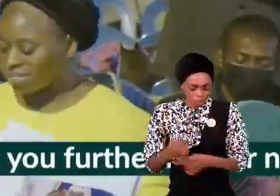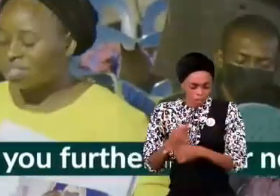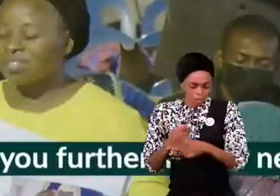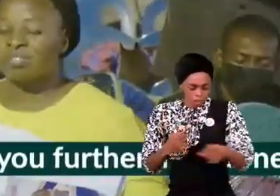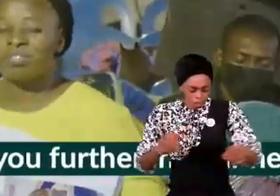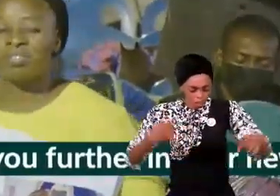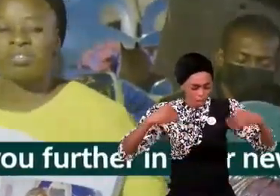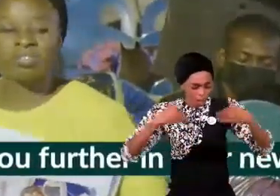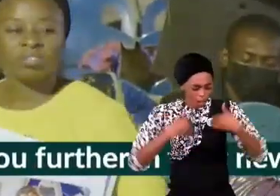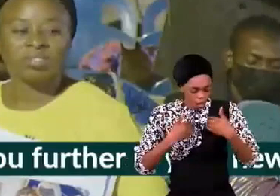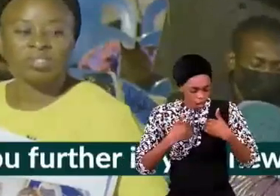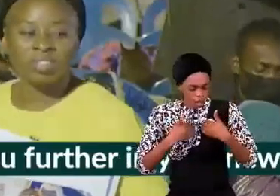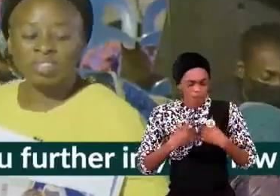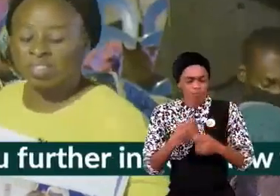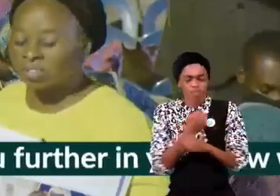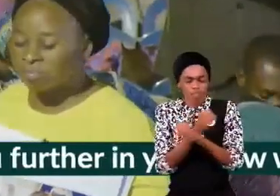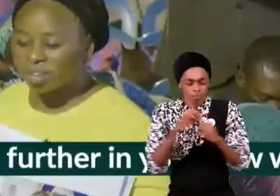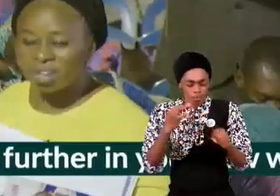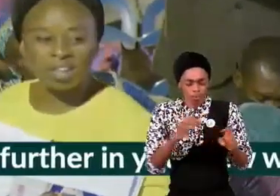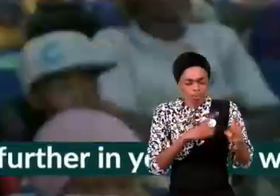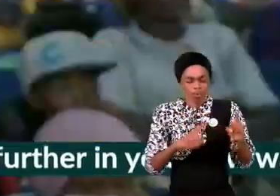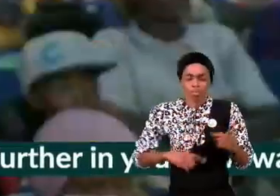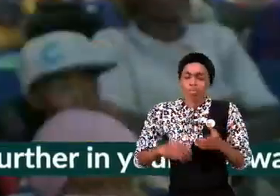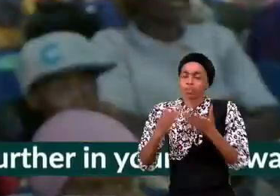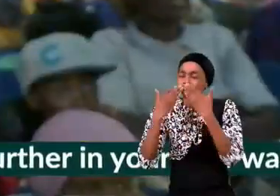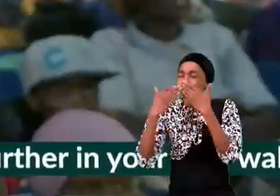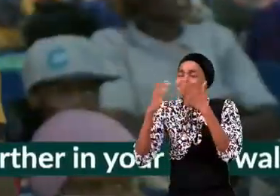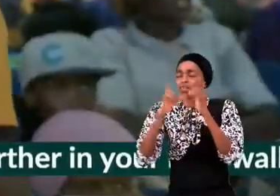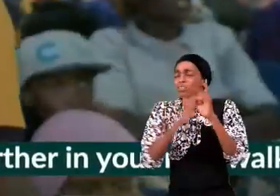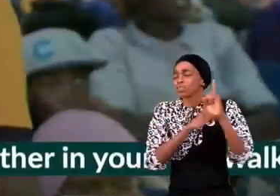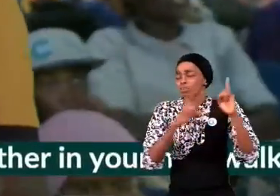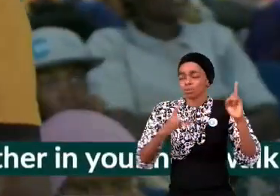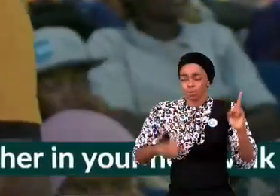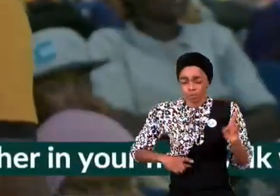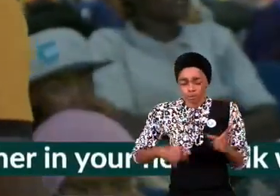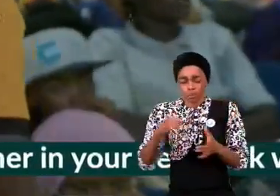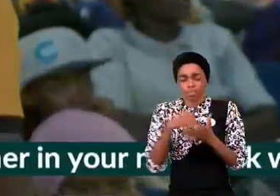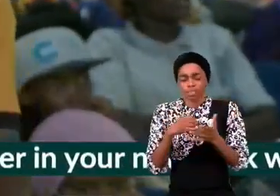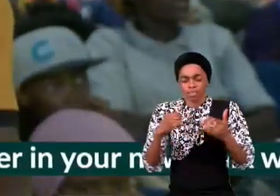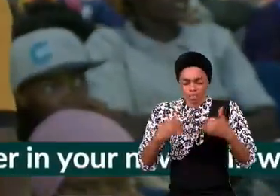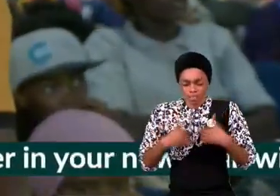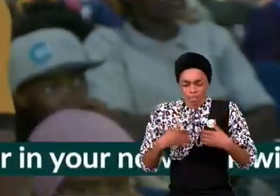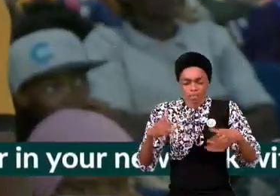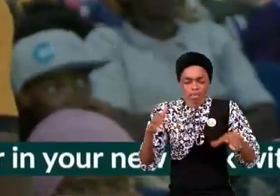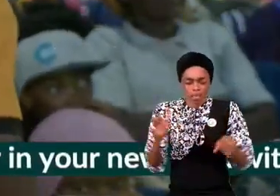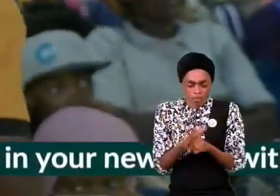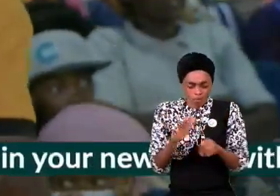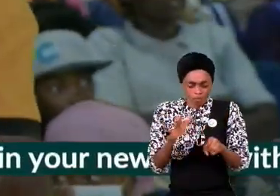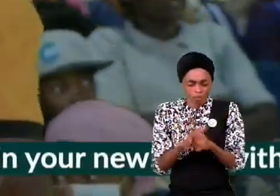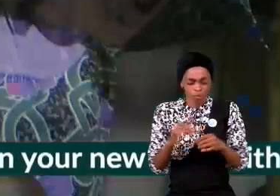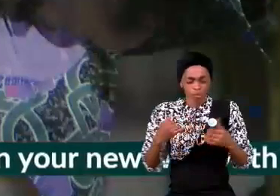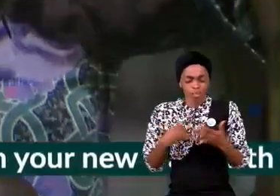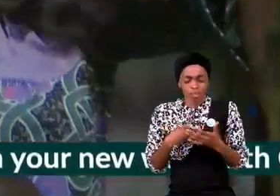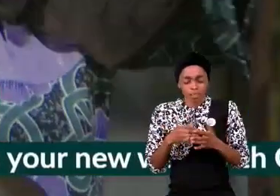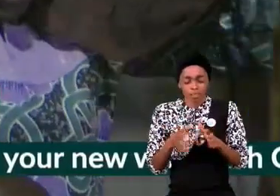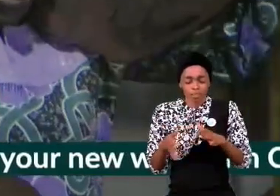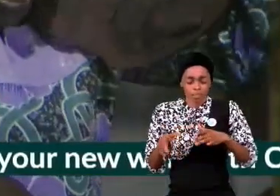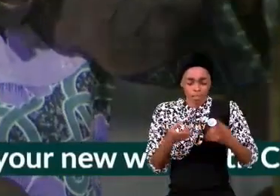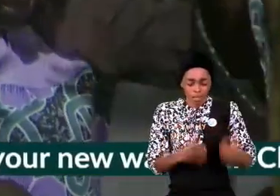Lord. It is done. In Jesus' name we pray.